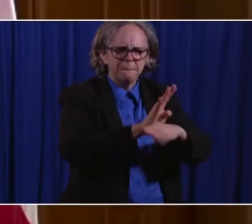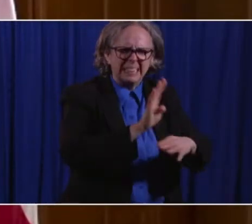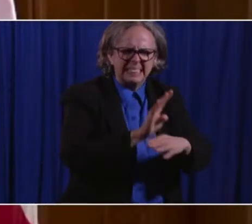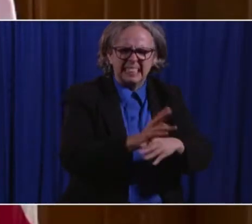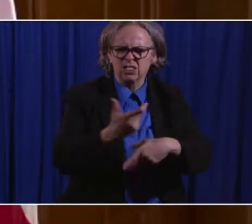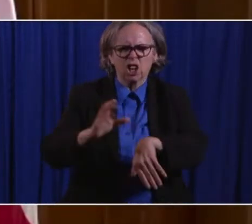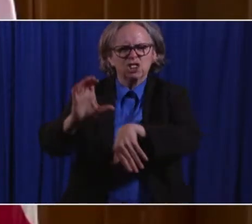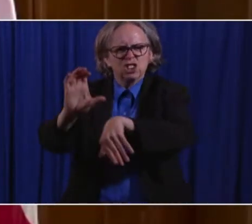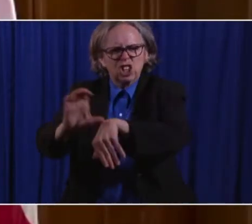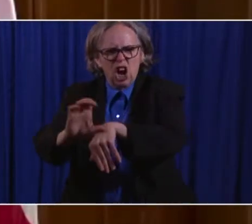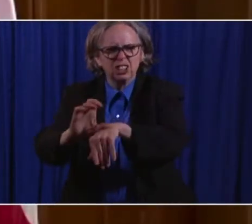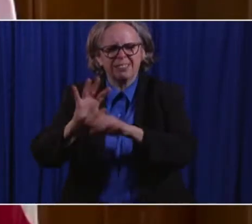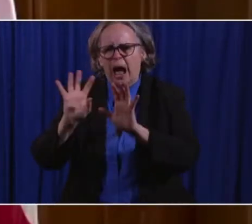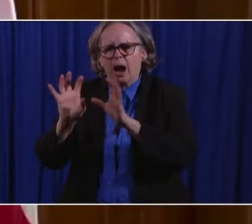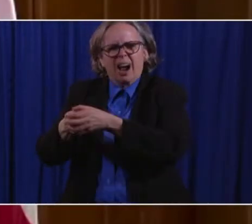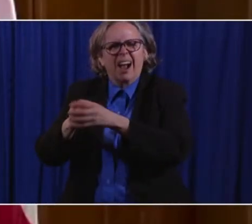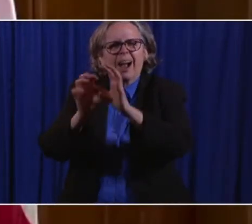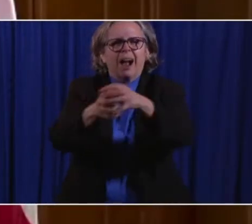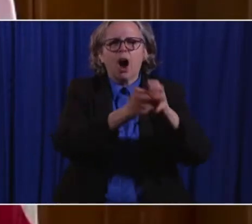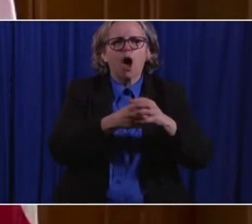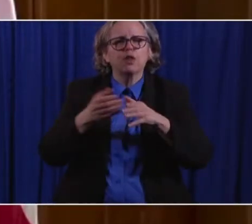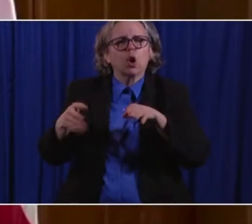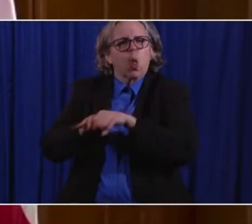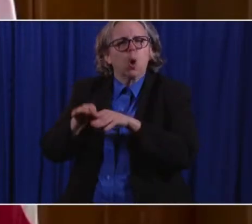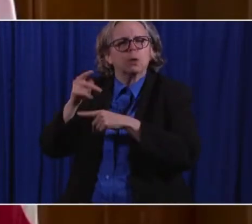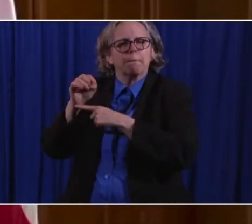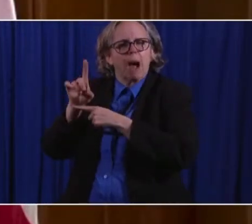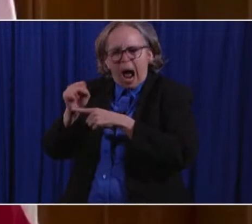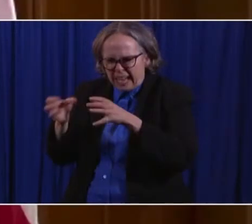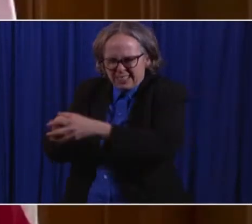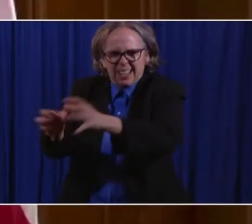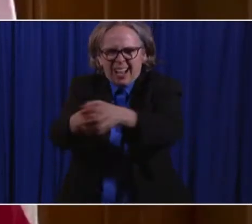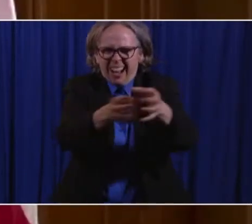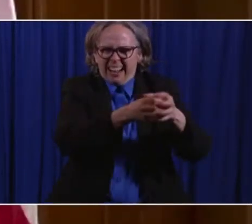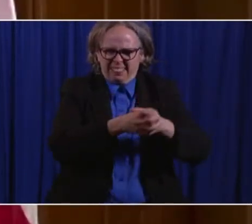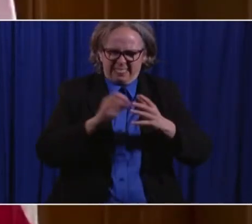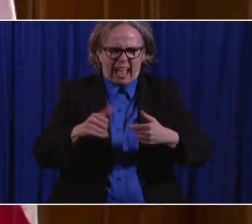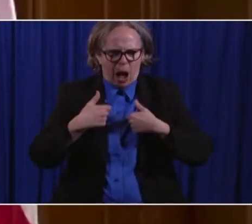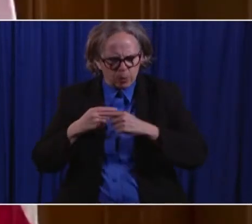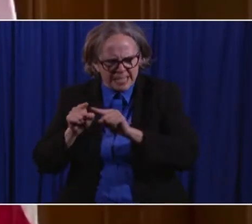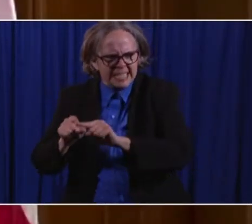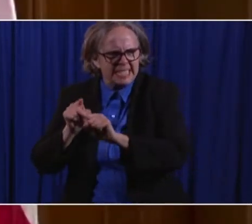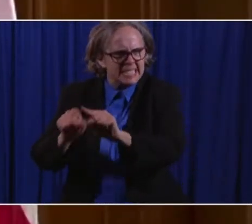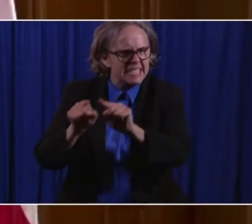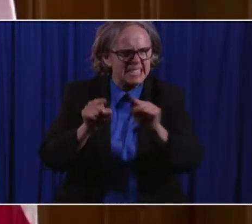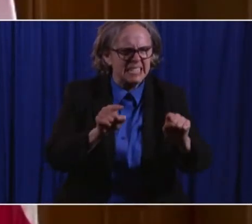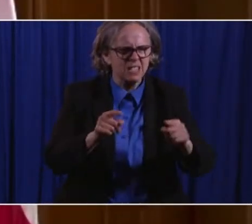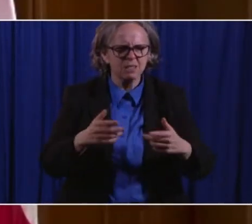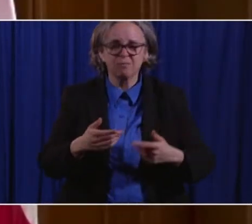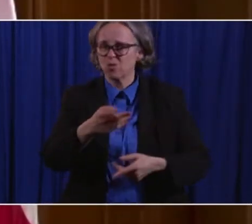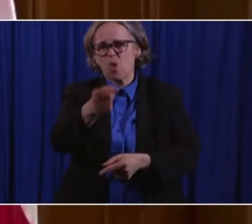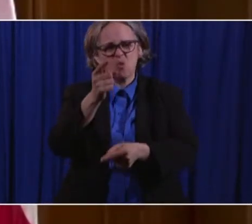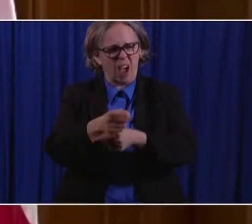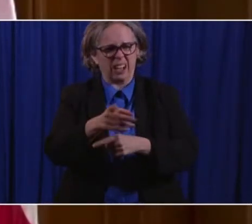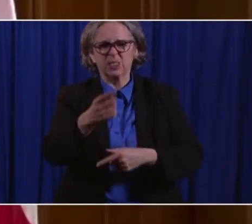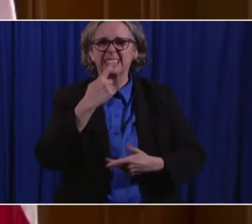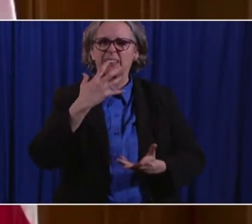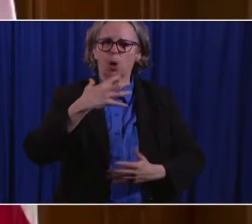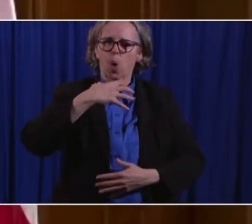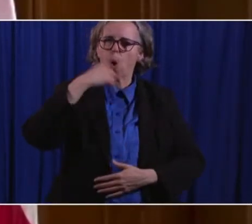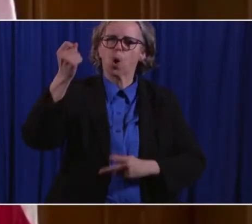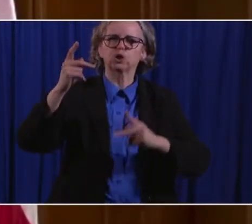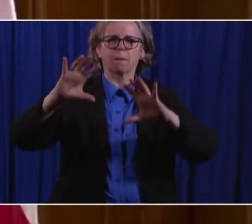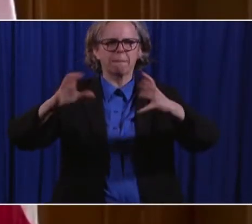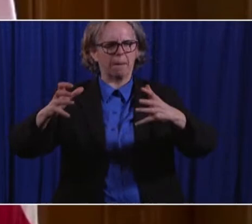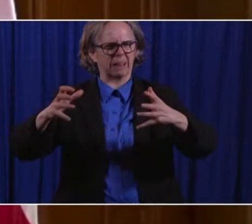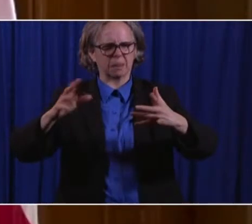things. So, the 75% in regard to those who are older, those are